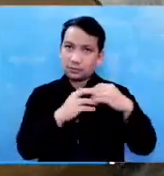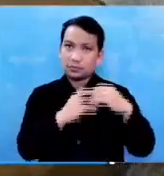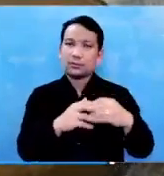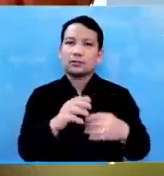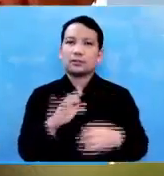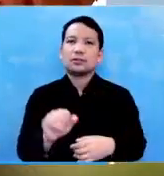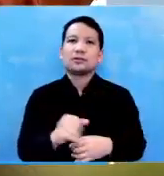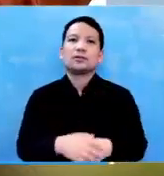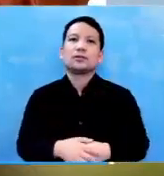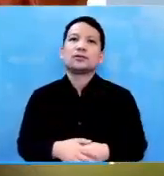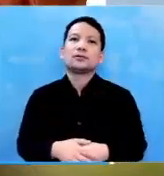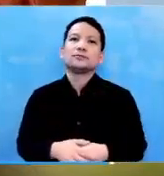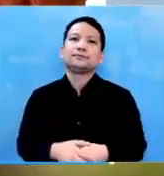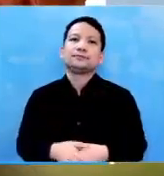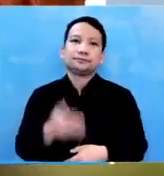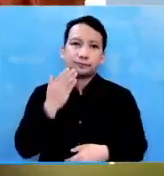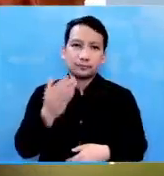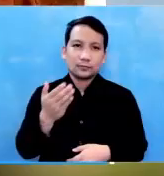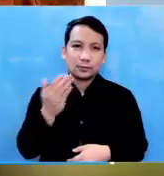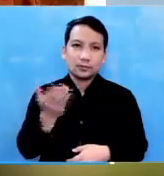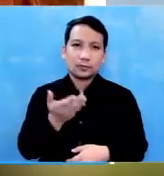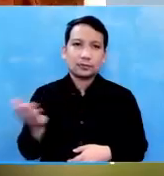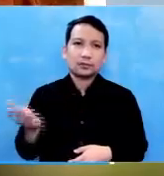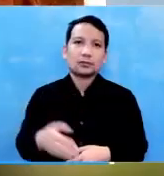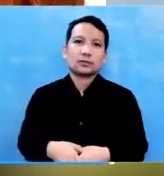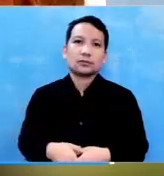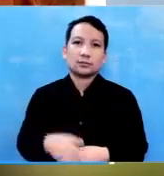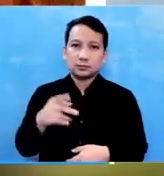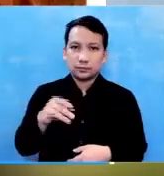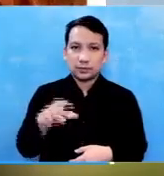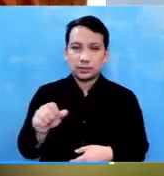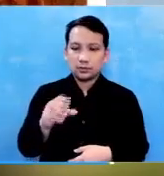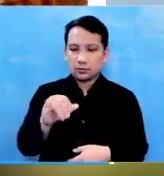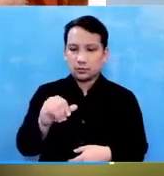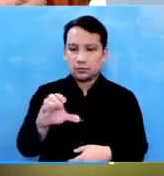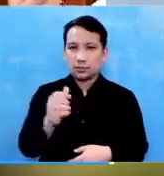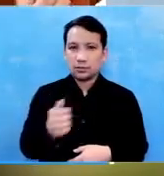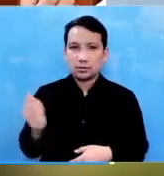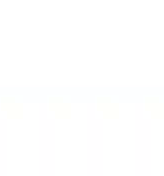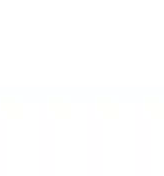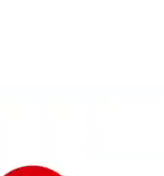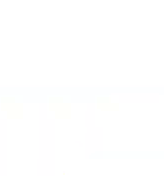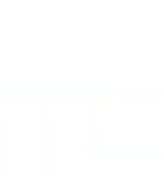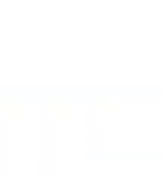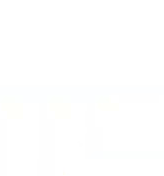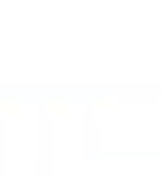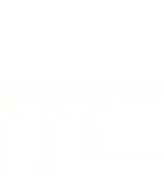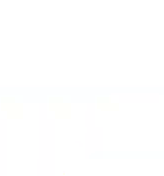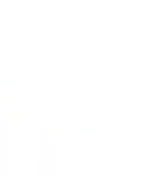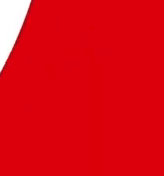All right, sige po. Marami pong salamat sa inyo, PIDEA OIC Gregorio Pimentel.